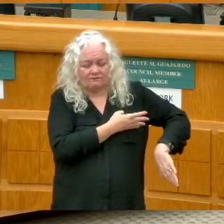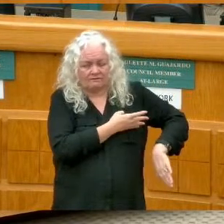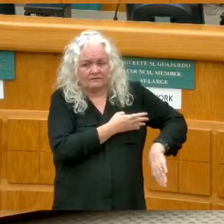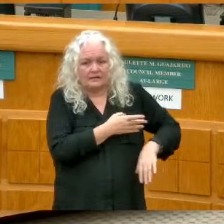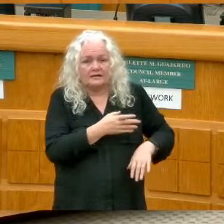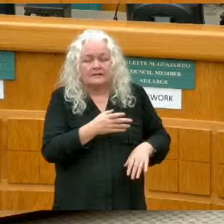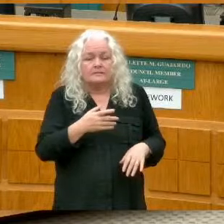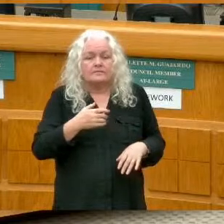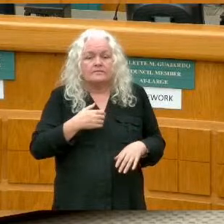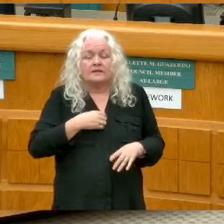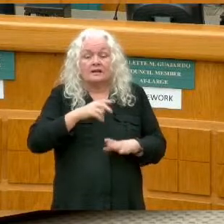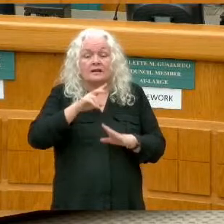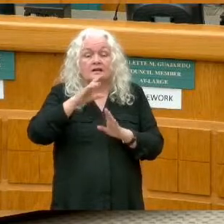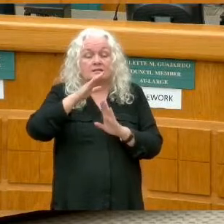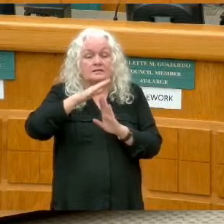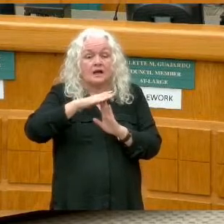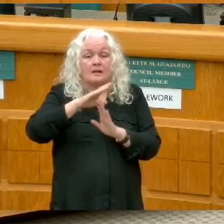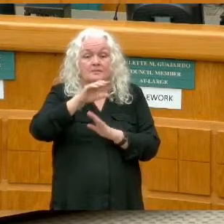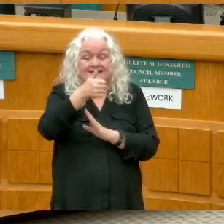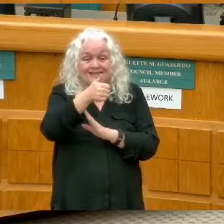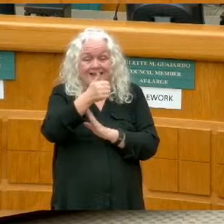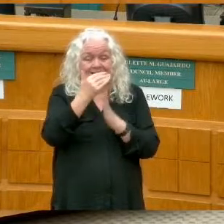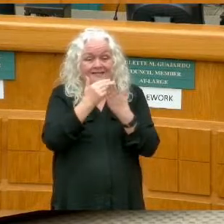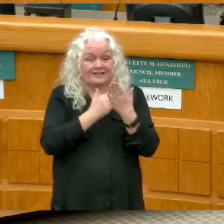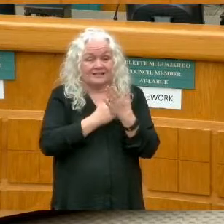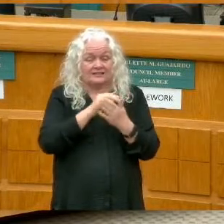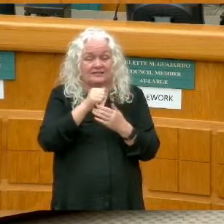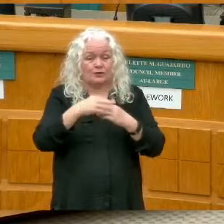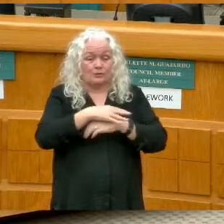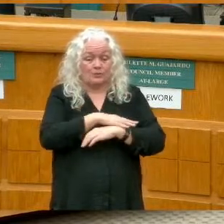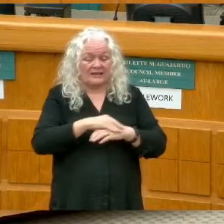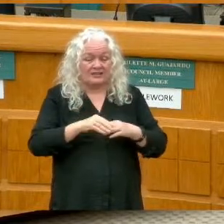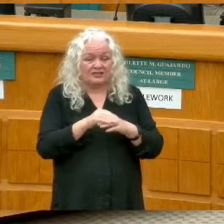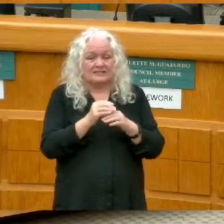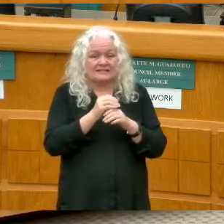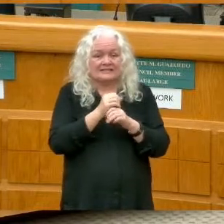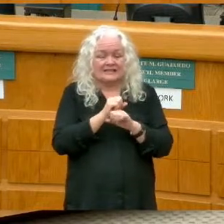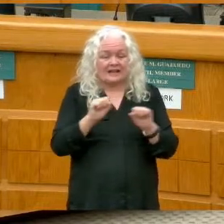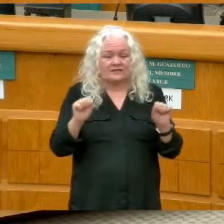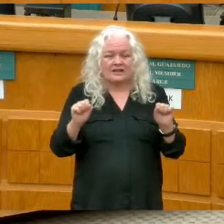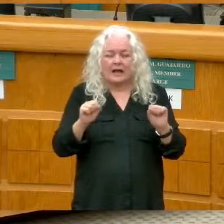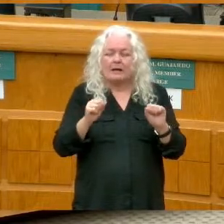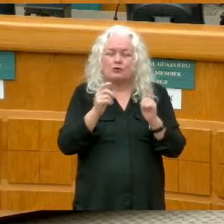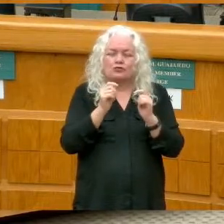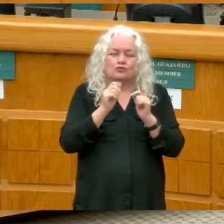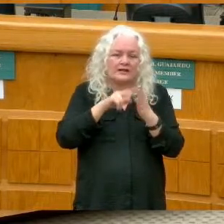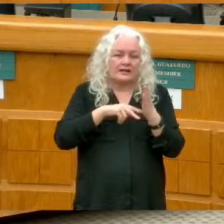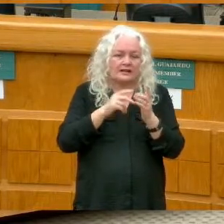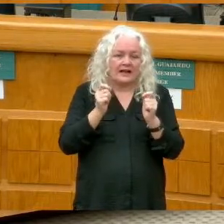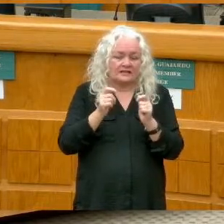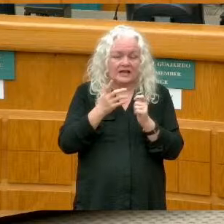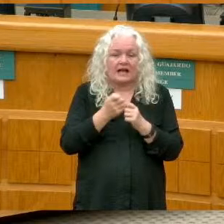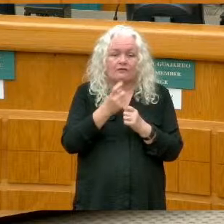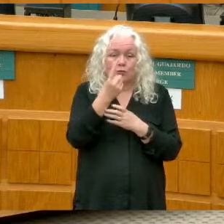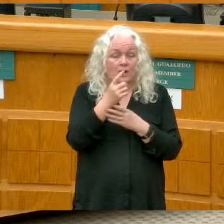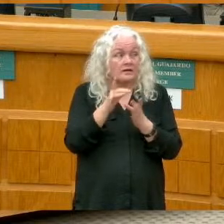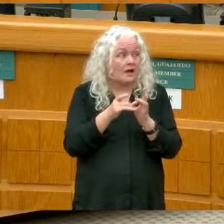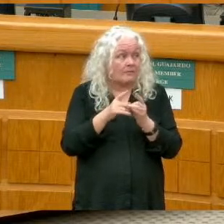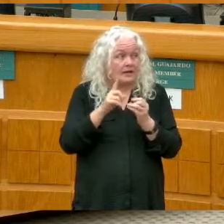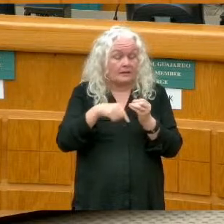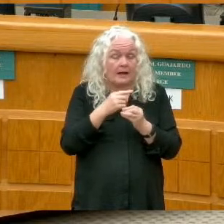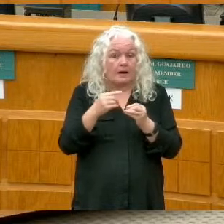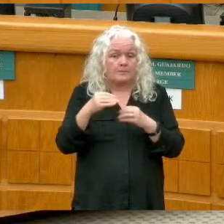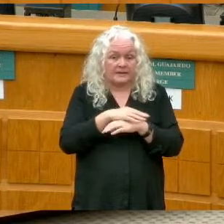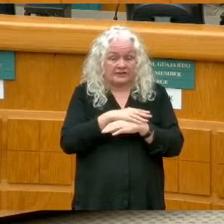I've got a top 10 list for beach safety, and the truth is I'm going to read it quickly because I want to say one final comment about